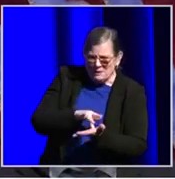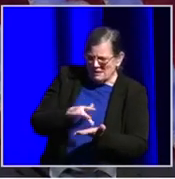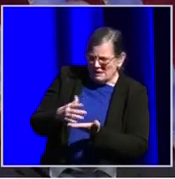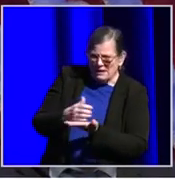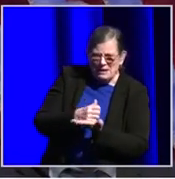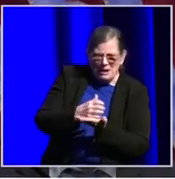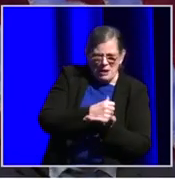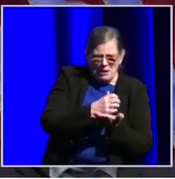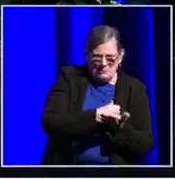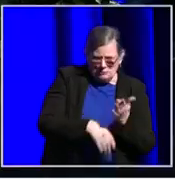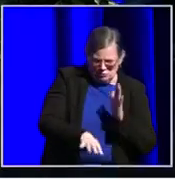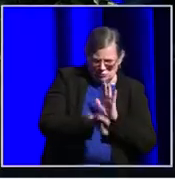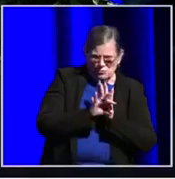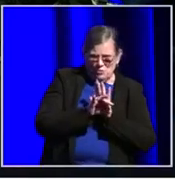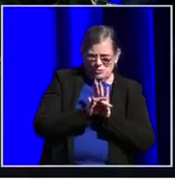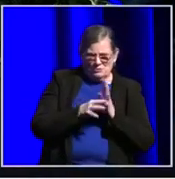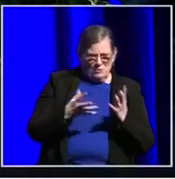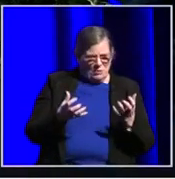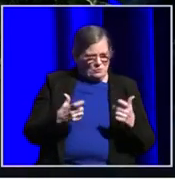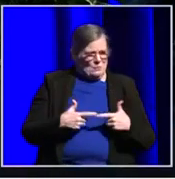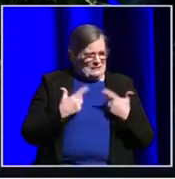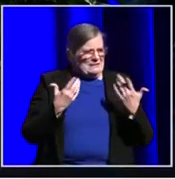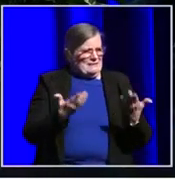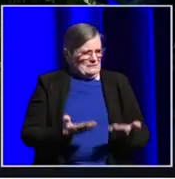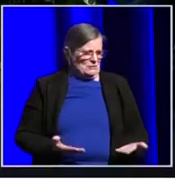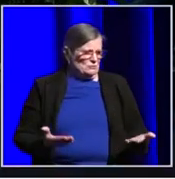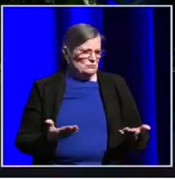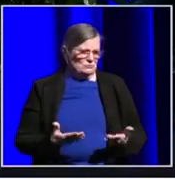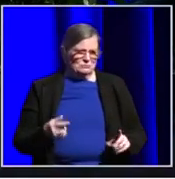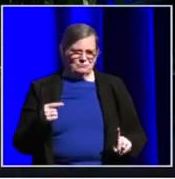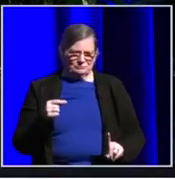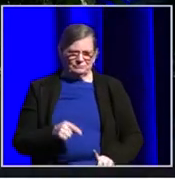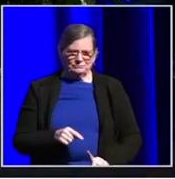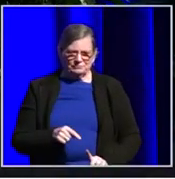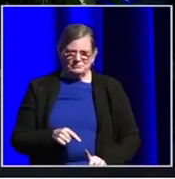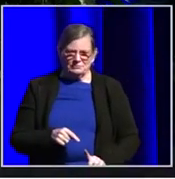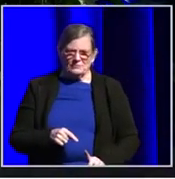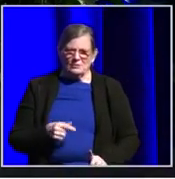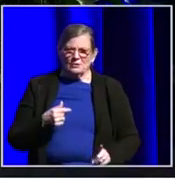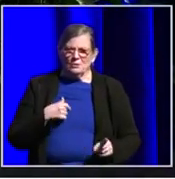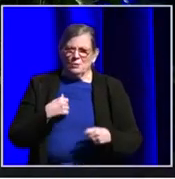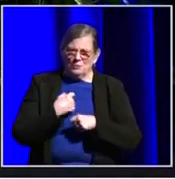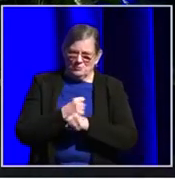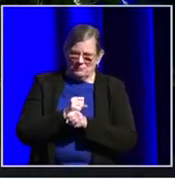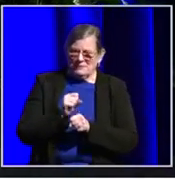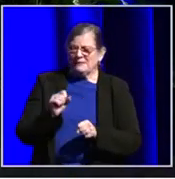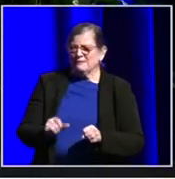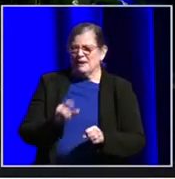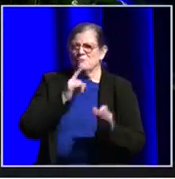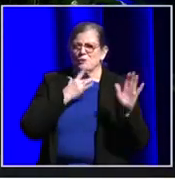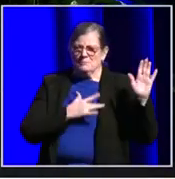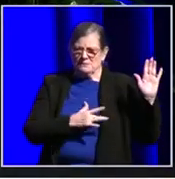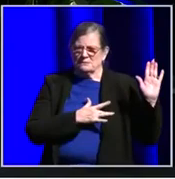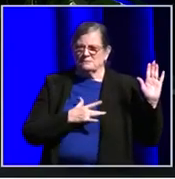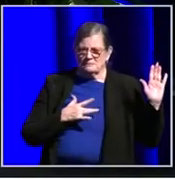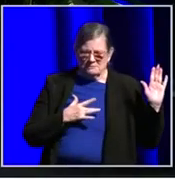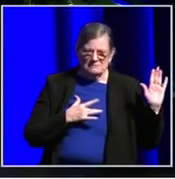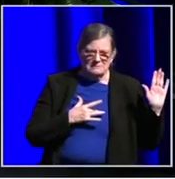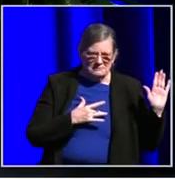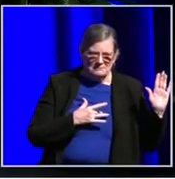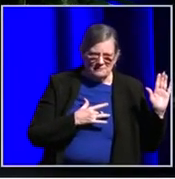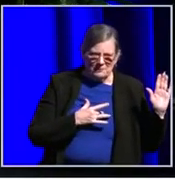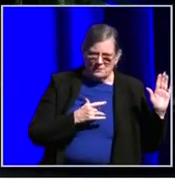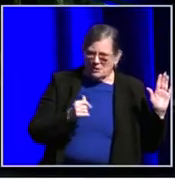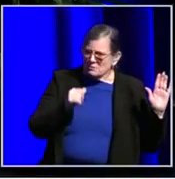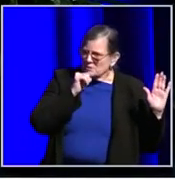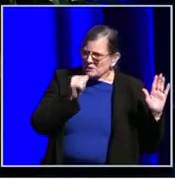live. And in part, we're making that promise by saying we will not